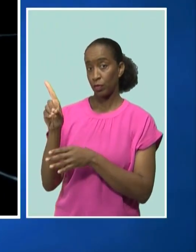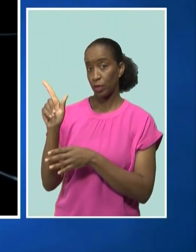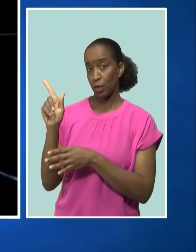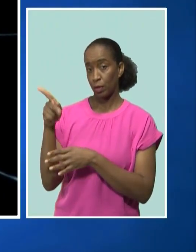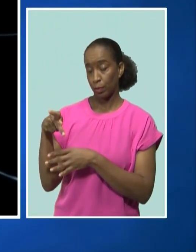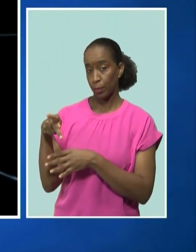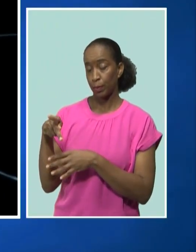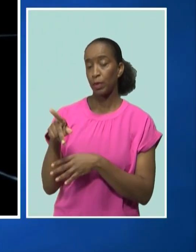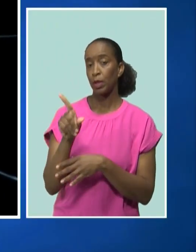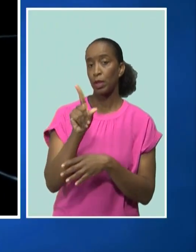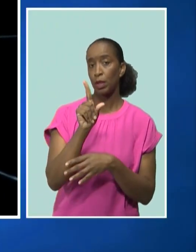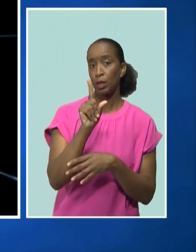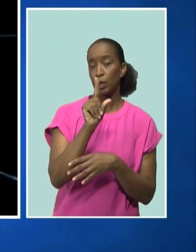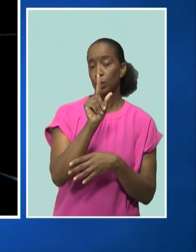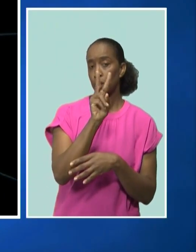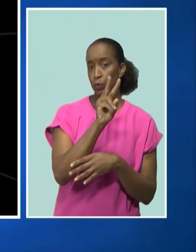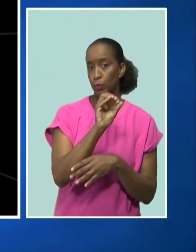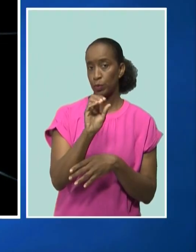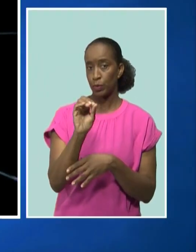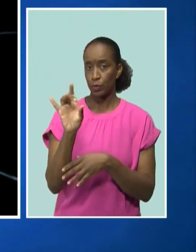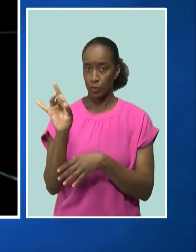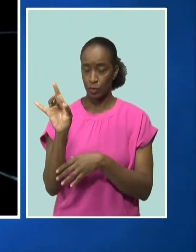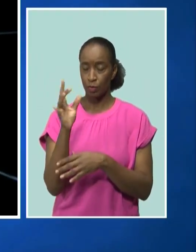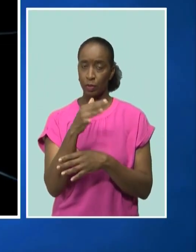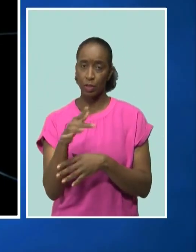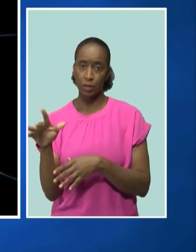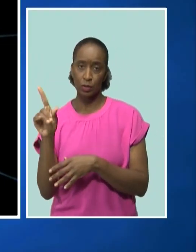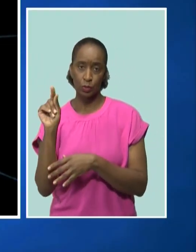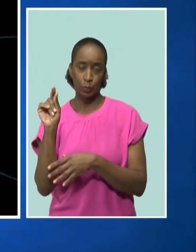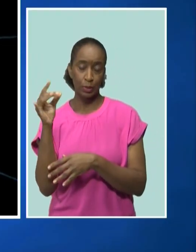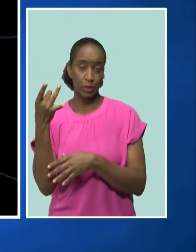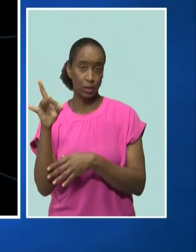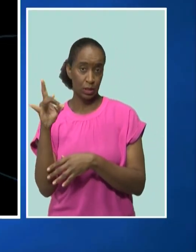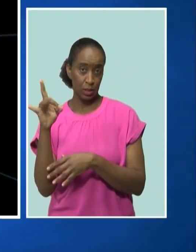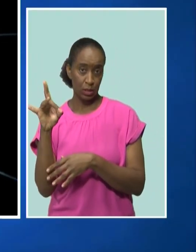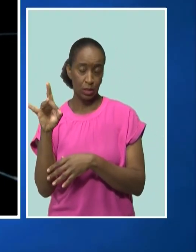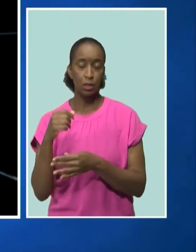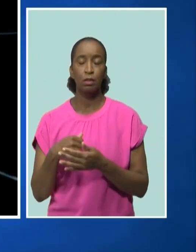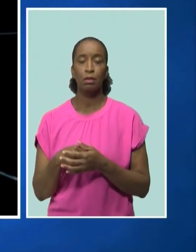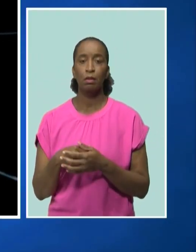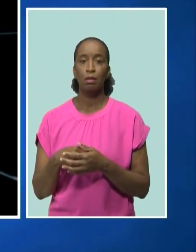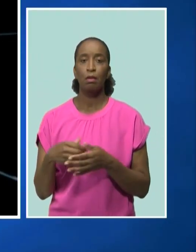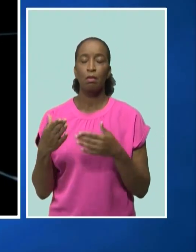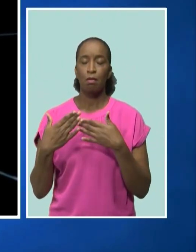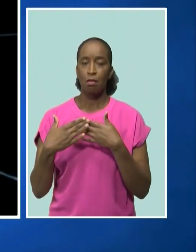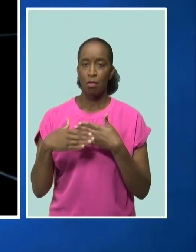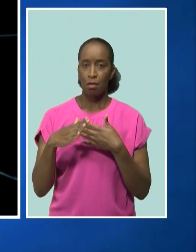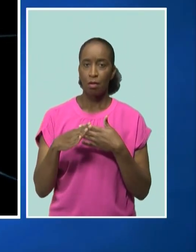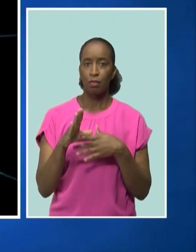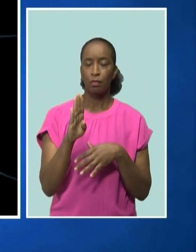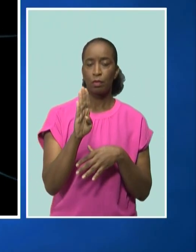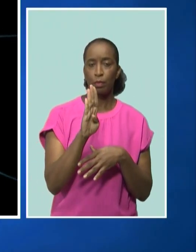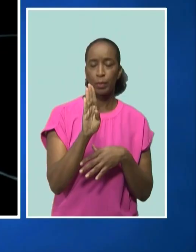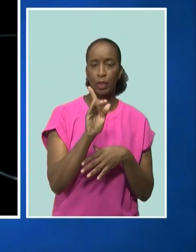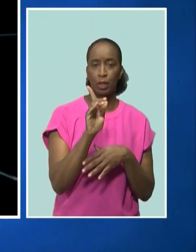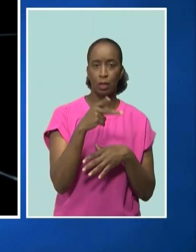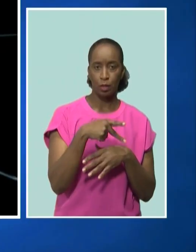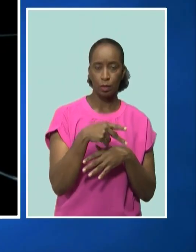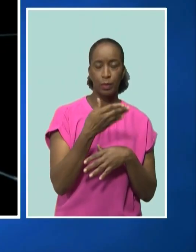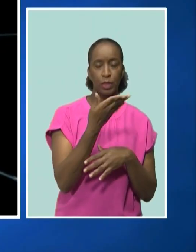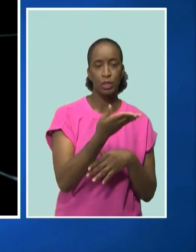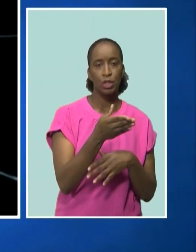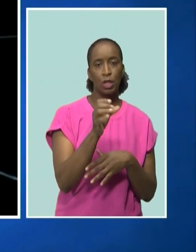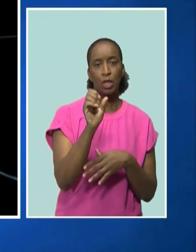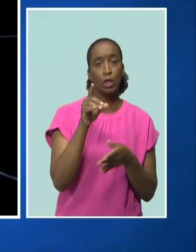from 2003 to 2018 before losing to the Barbados Labour Party's sitting Member of Parliament, Dr.